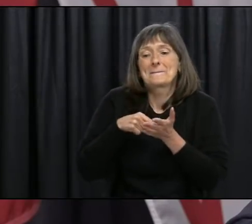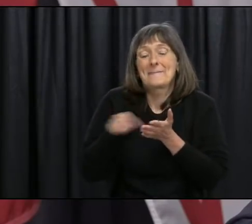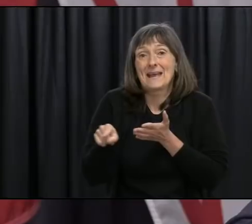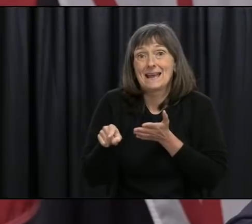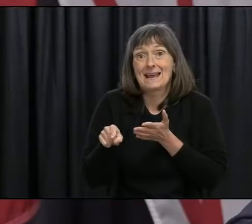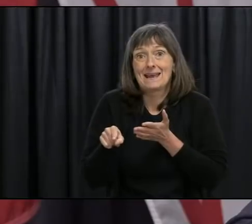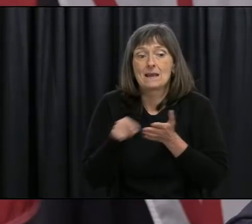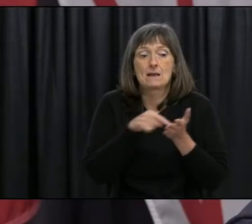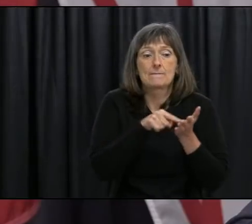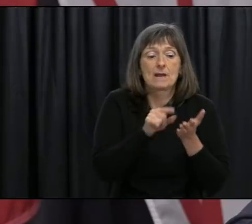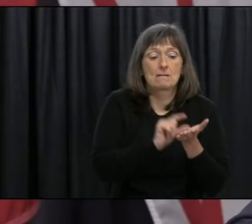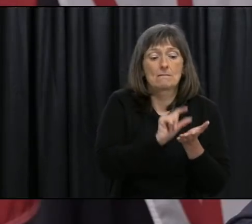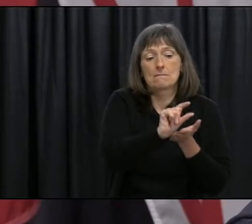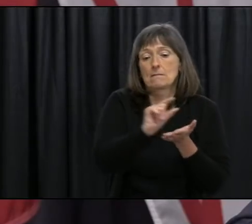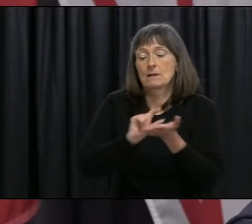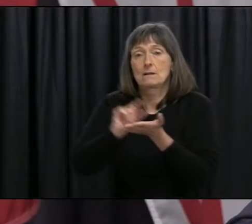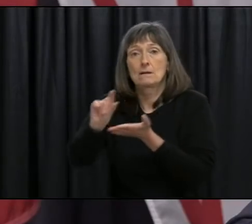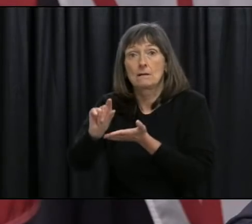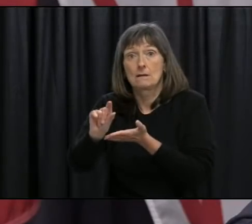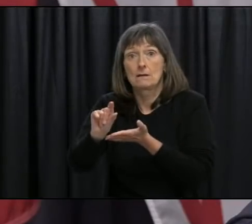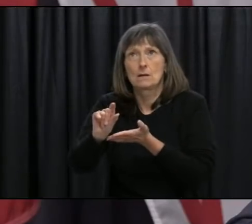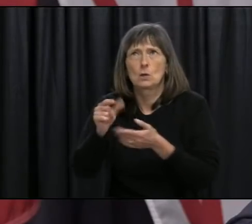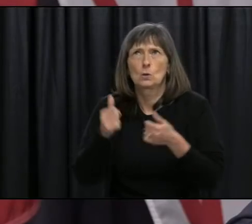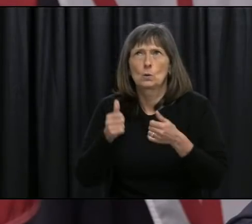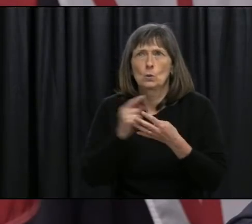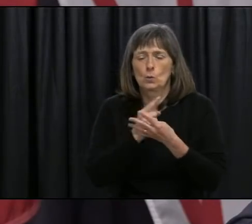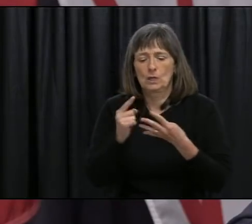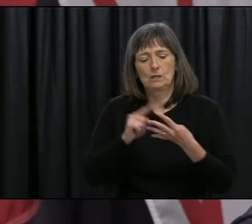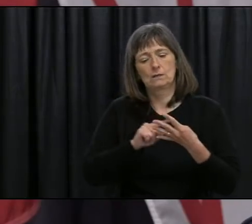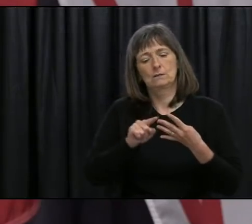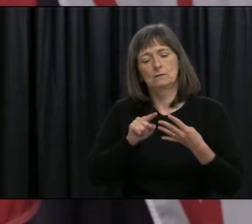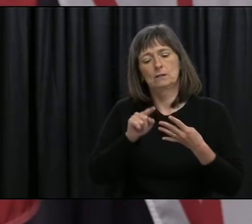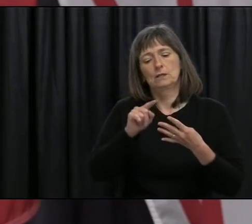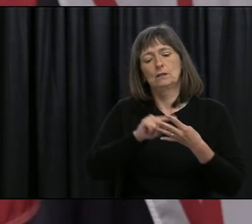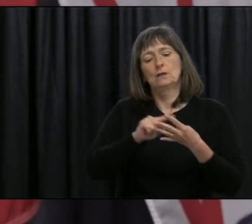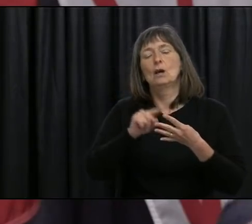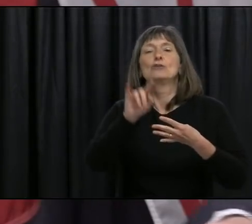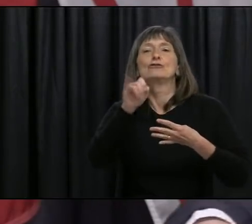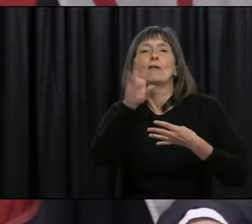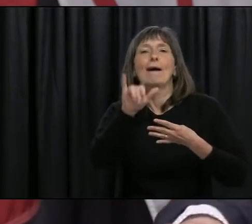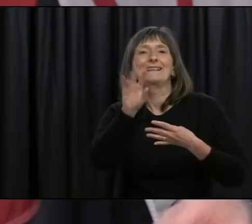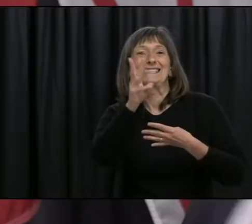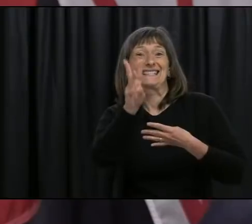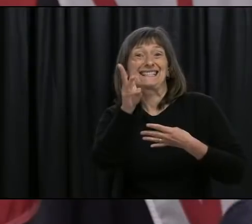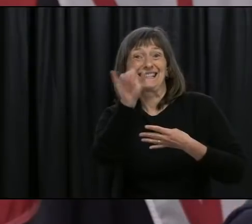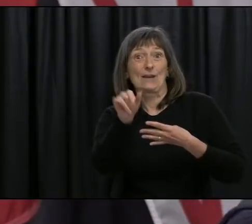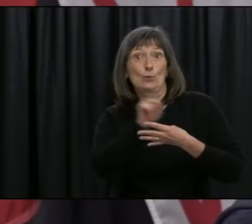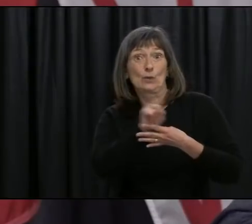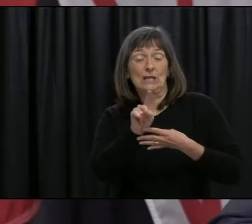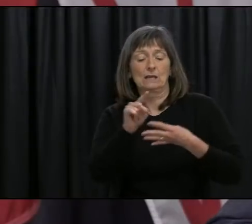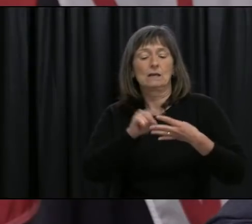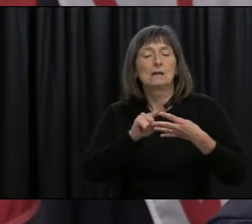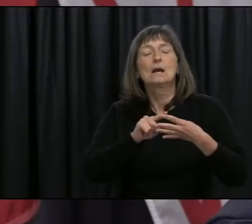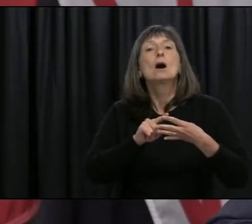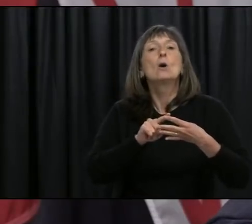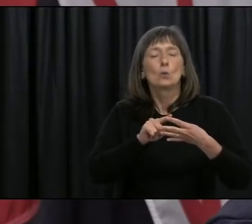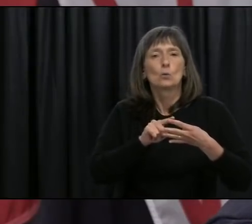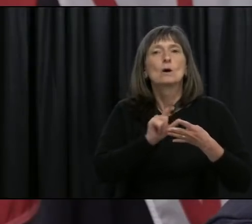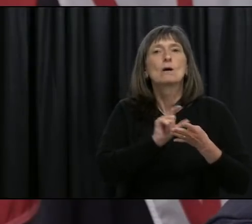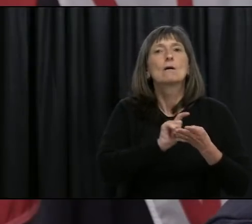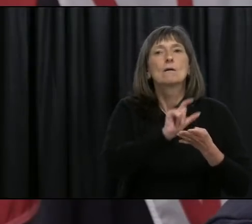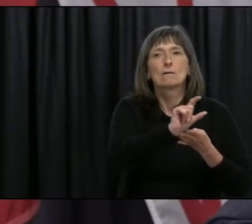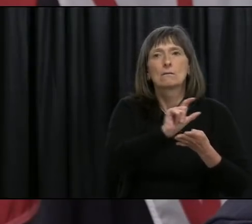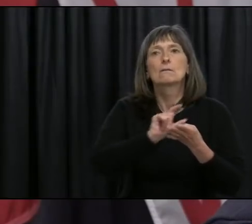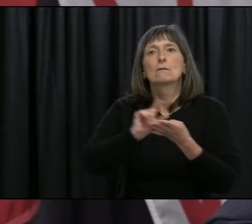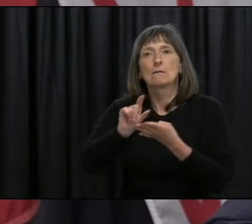tax-free payment that you will receive on the week of July 6th. So this is, of course, on top of the